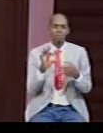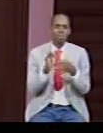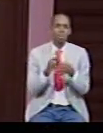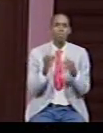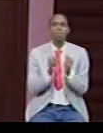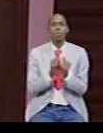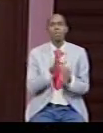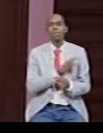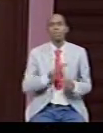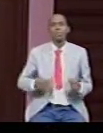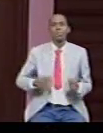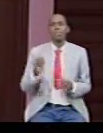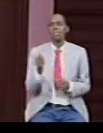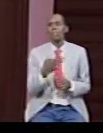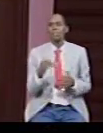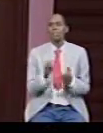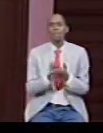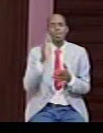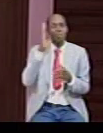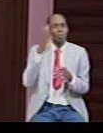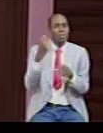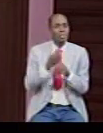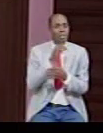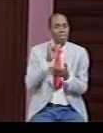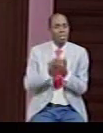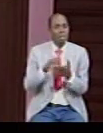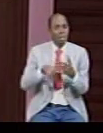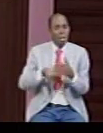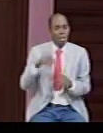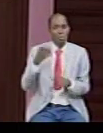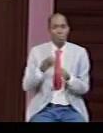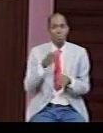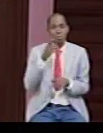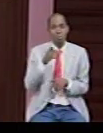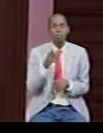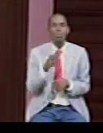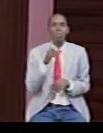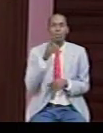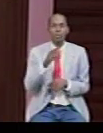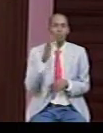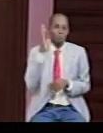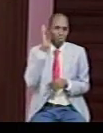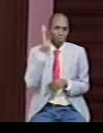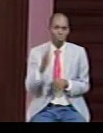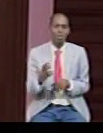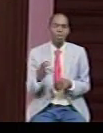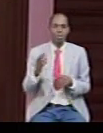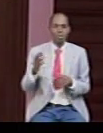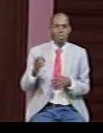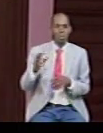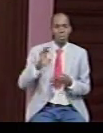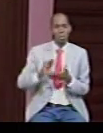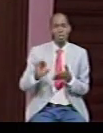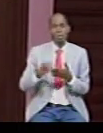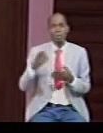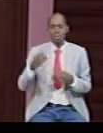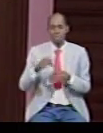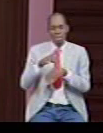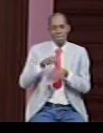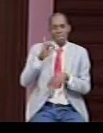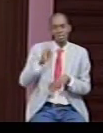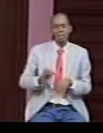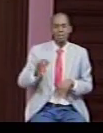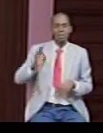Christ, anything that will take that away from you, you will count the gain as gain, as